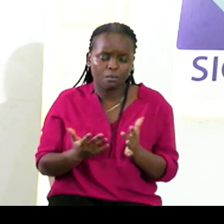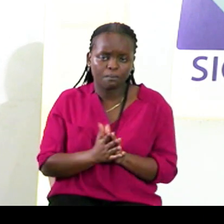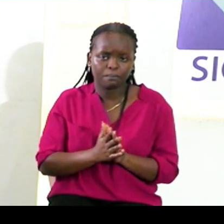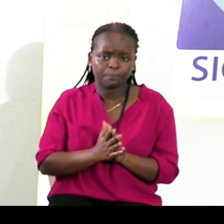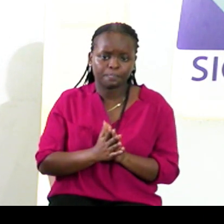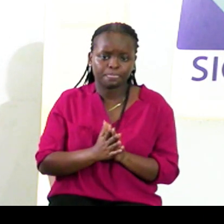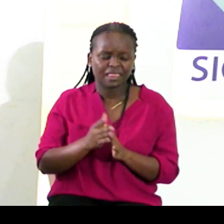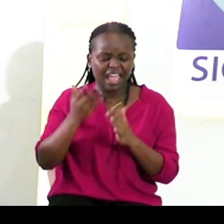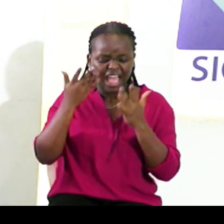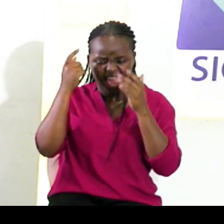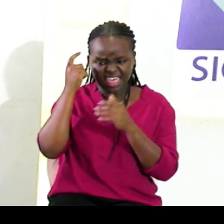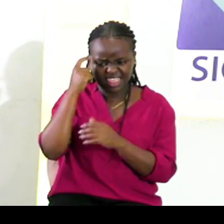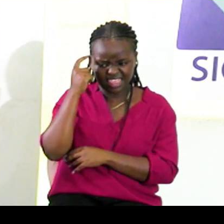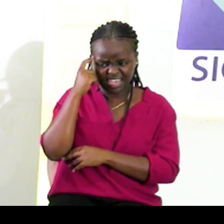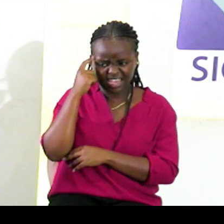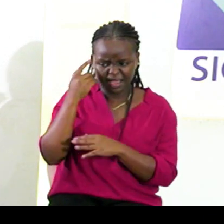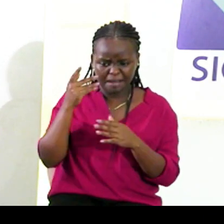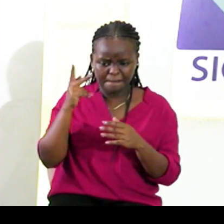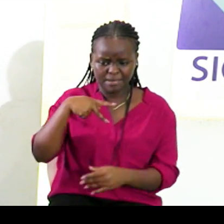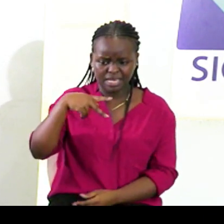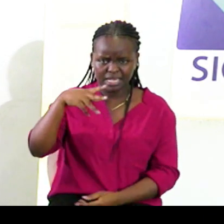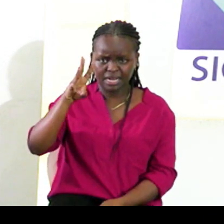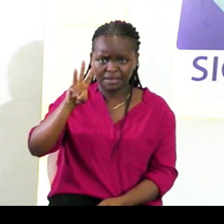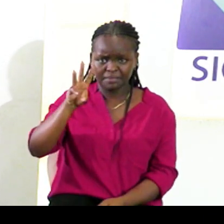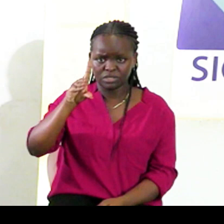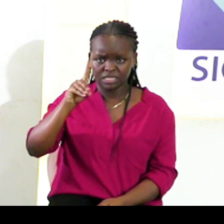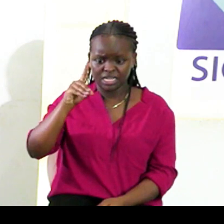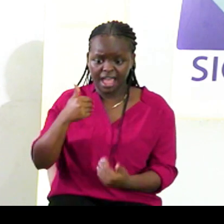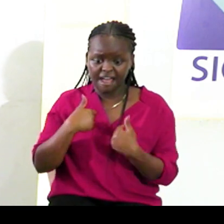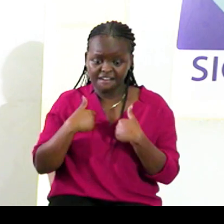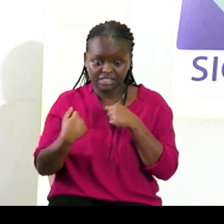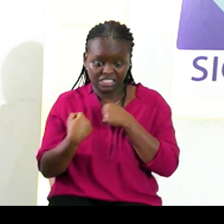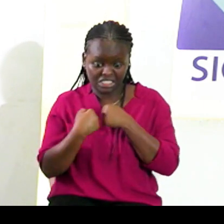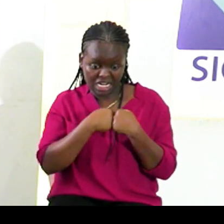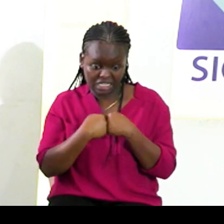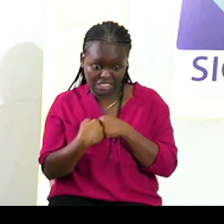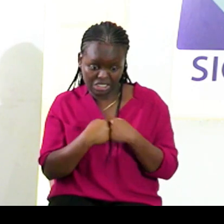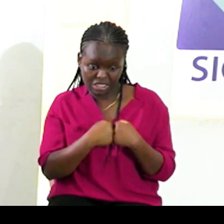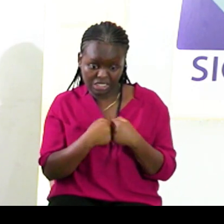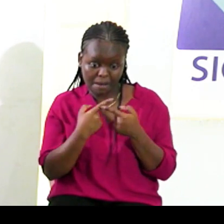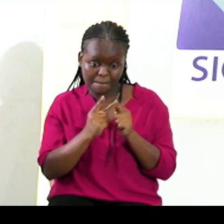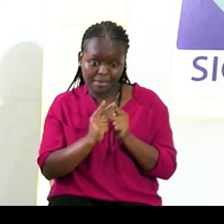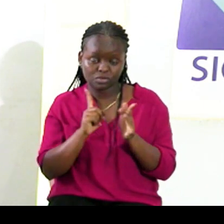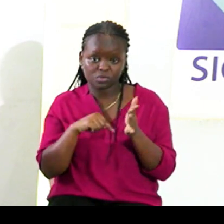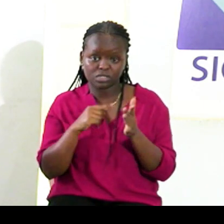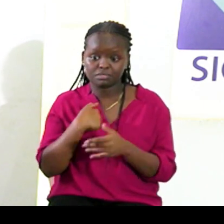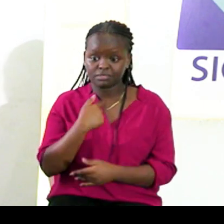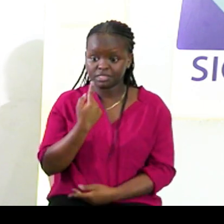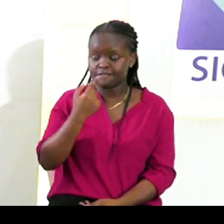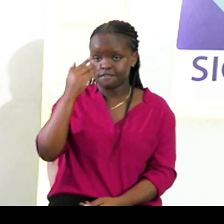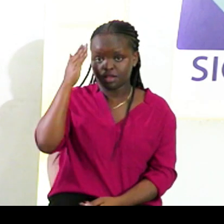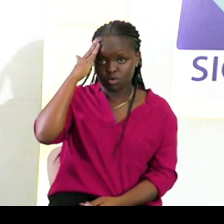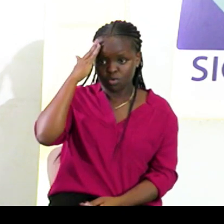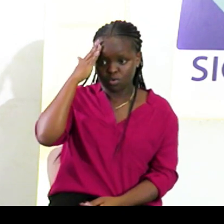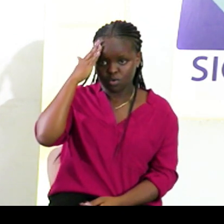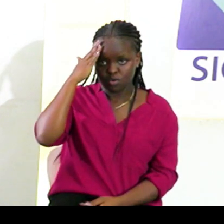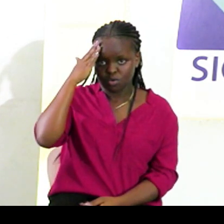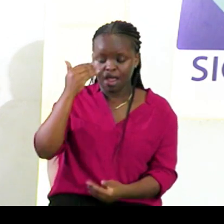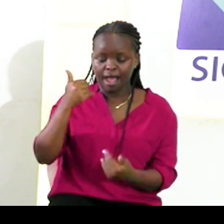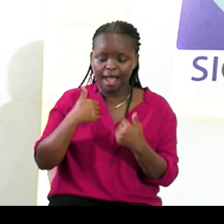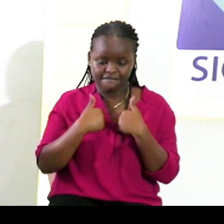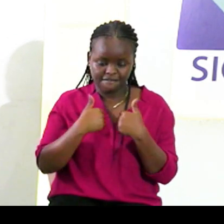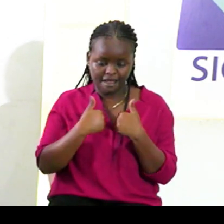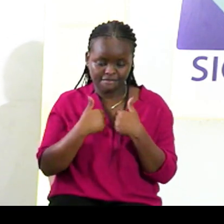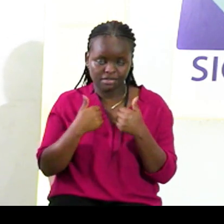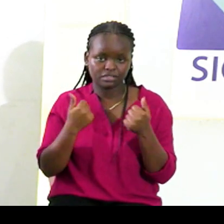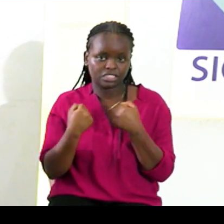I don't think people with disabilities have challenges, but what I know from the reality is we do have